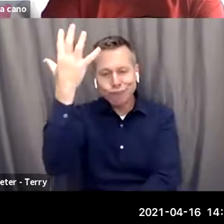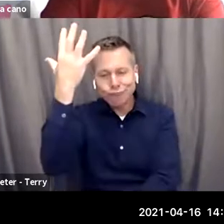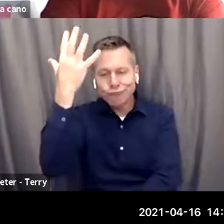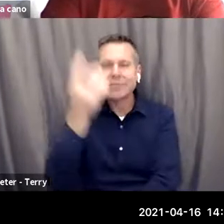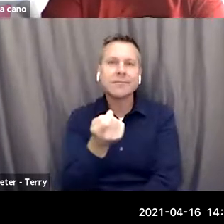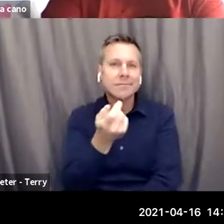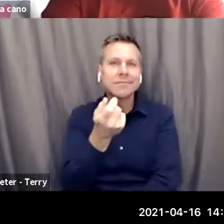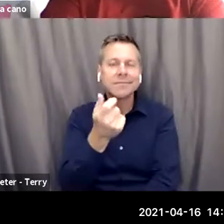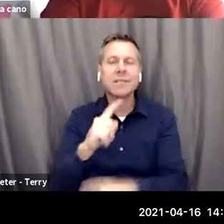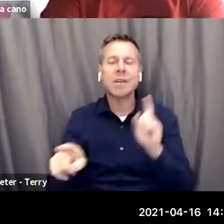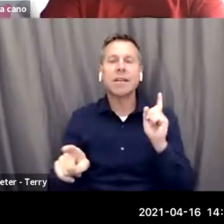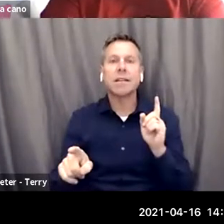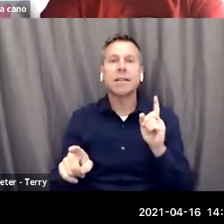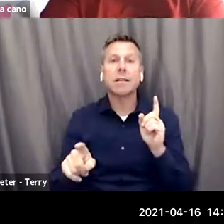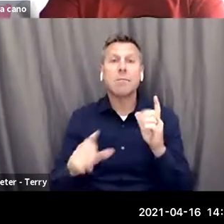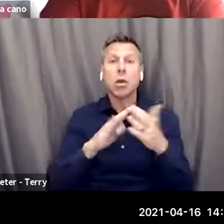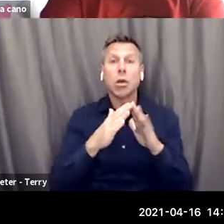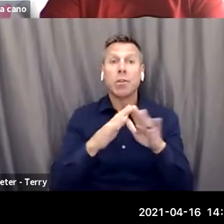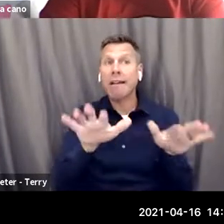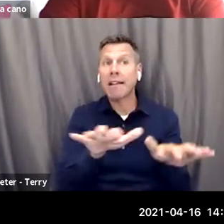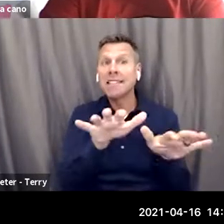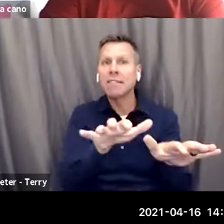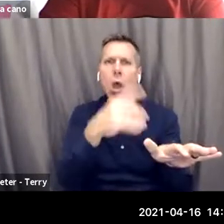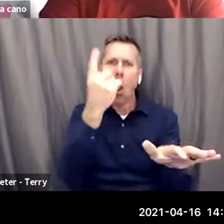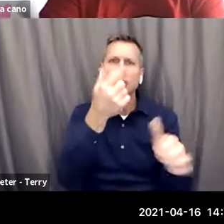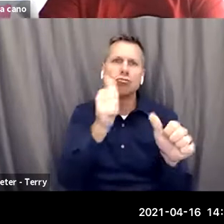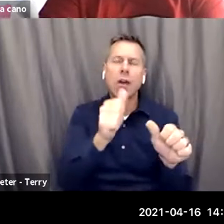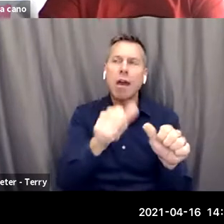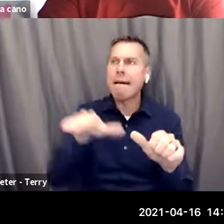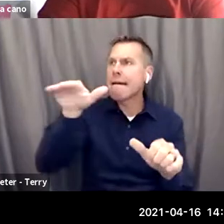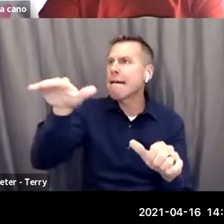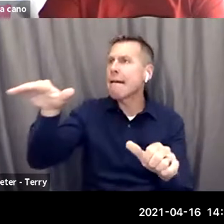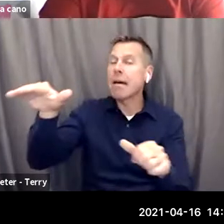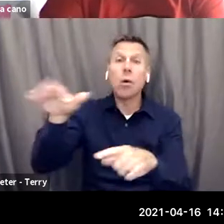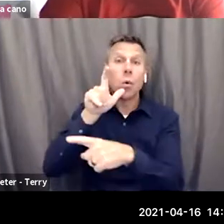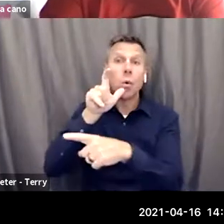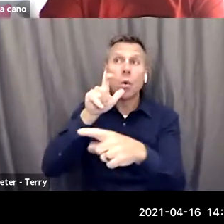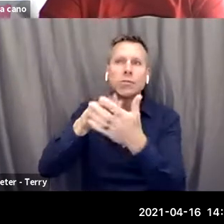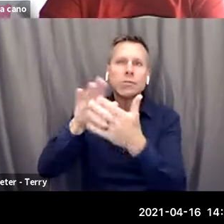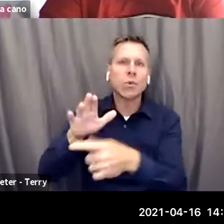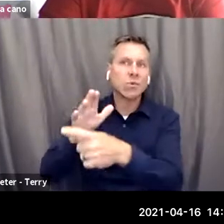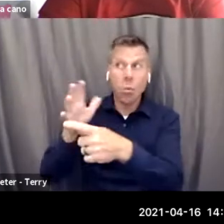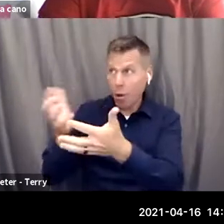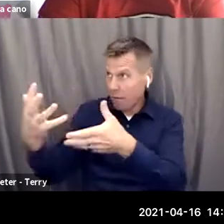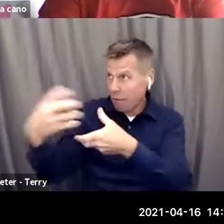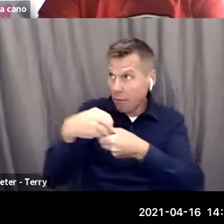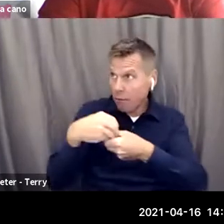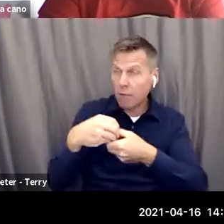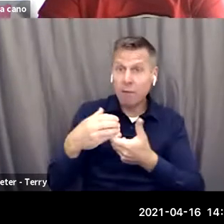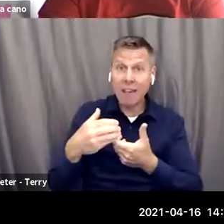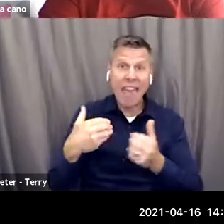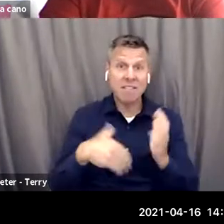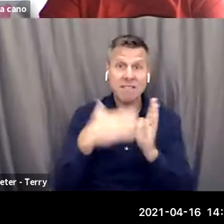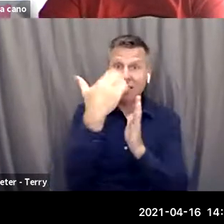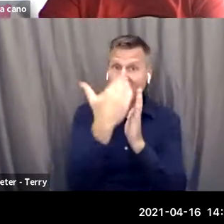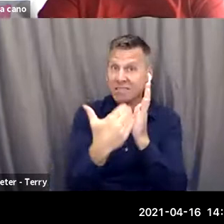do our community activities, we always reach out to students that want to be involved. We have a listserv that we can put